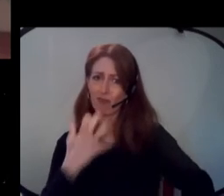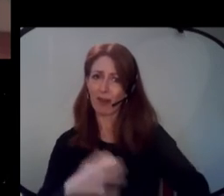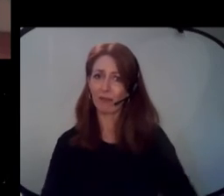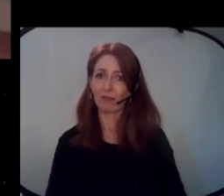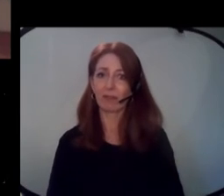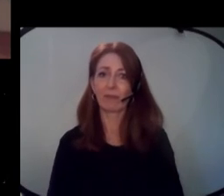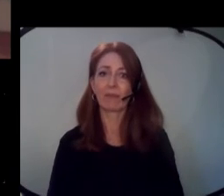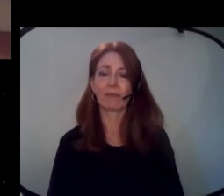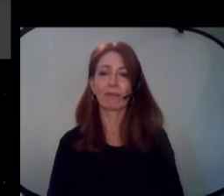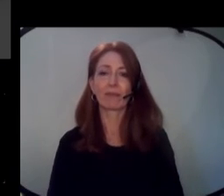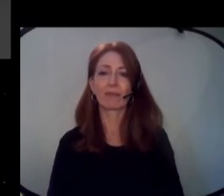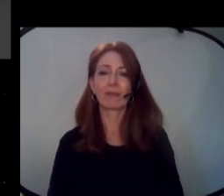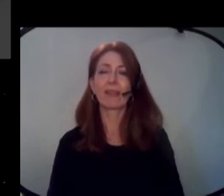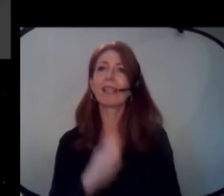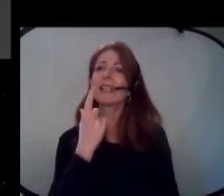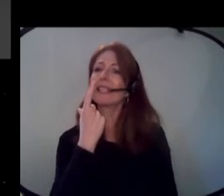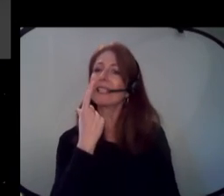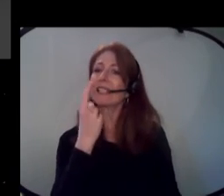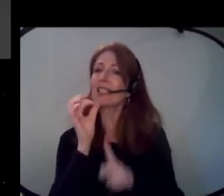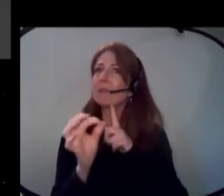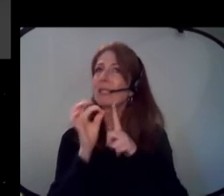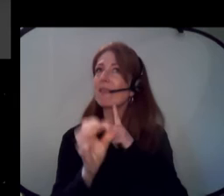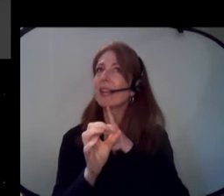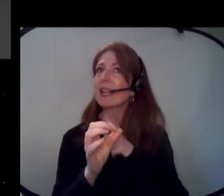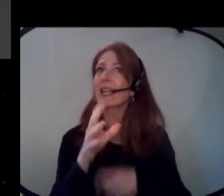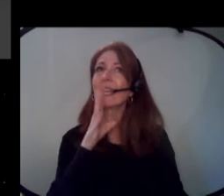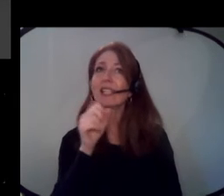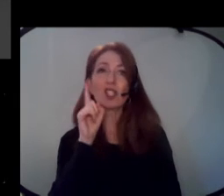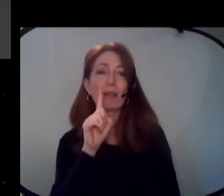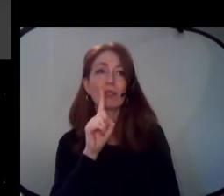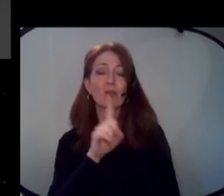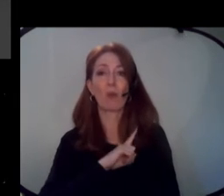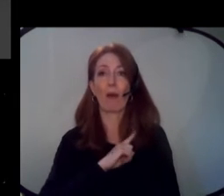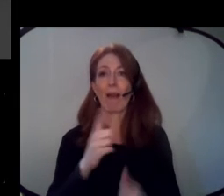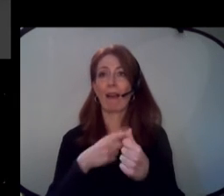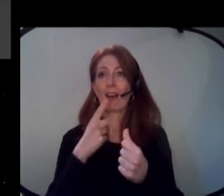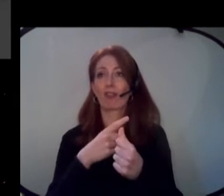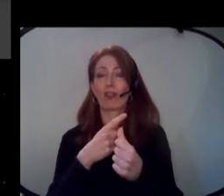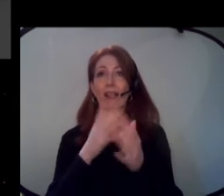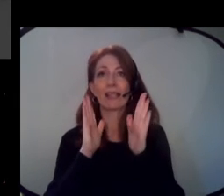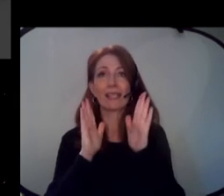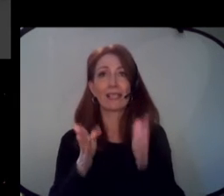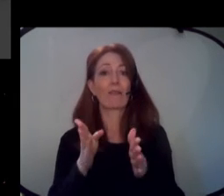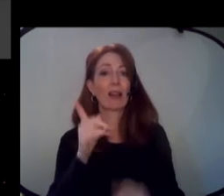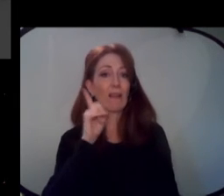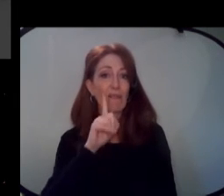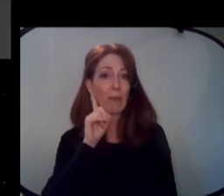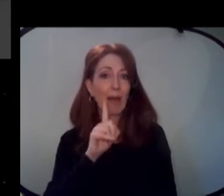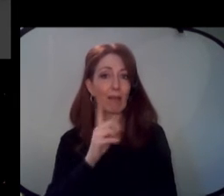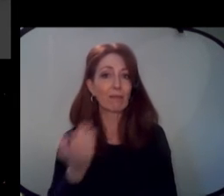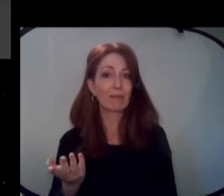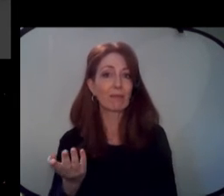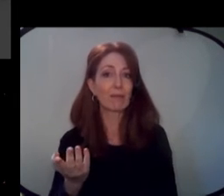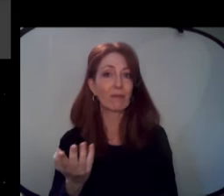it's a particularly gendered thing because the allegory of painting is a female. I mean, the muses, the artistic muses are always female, but a lot of the time